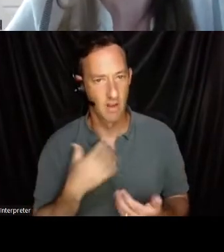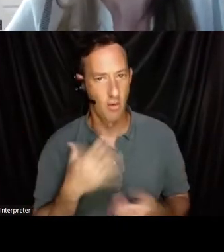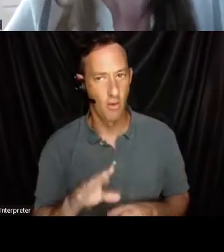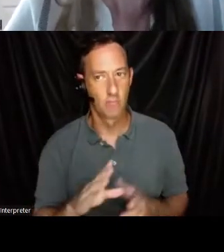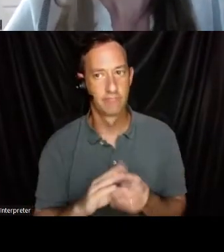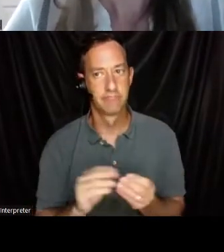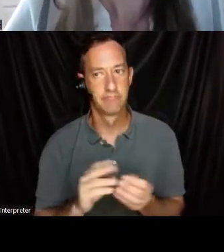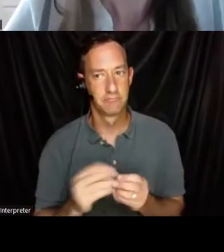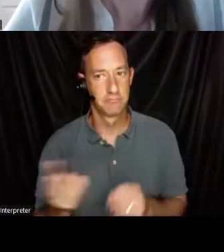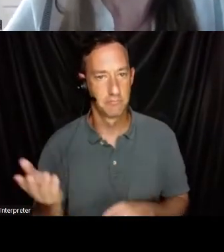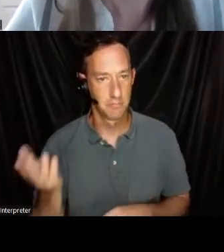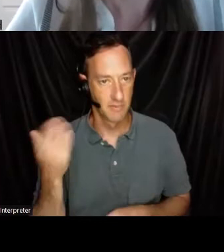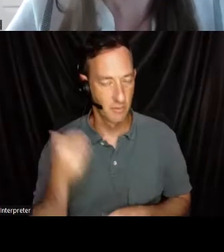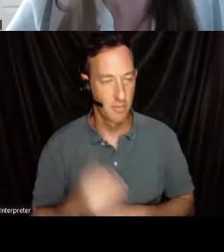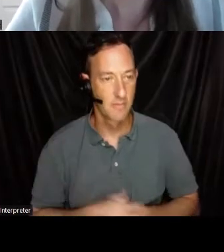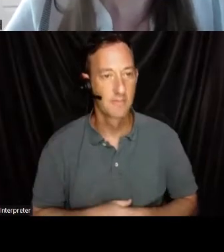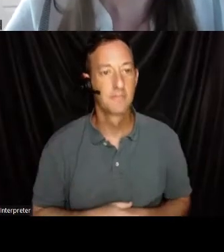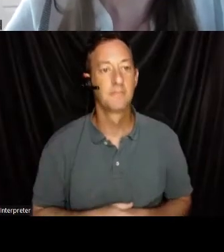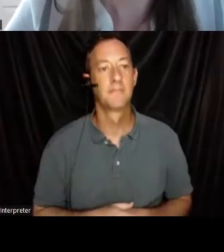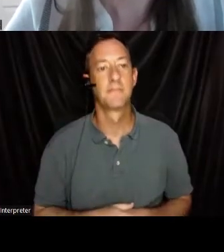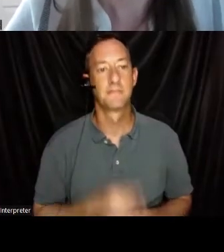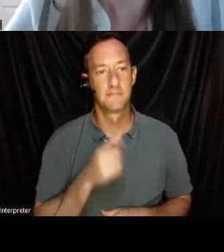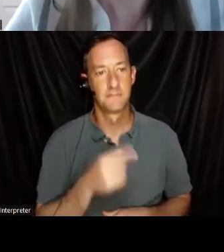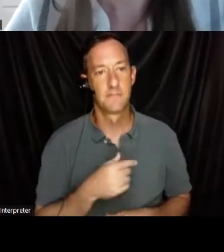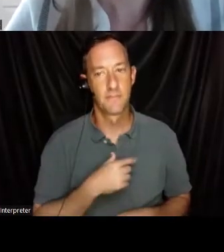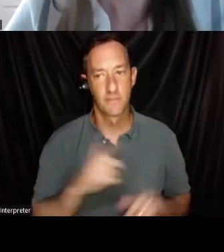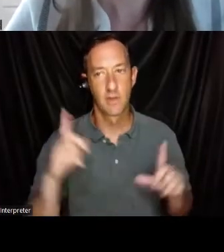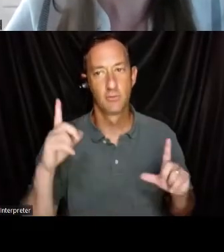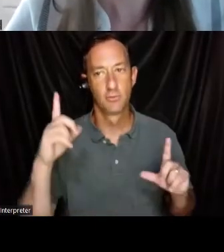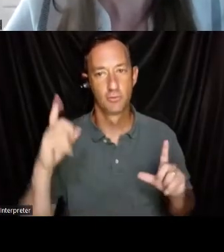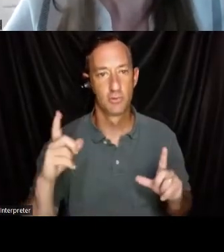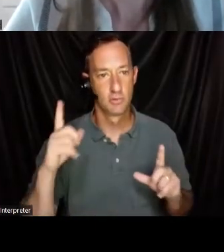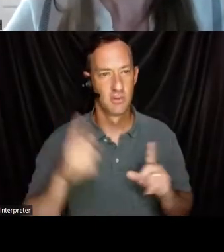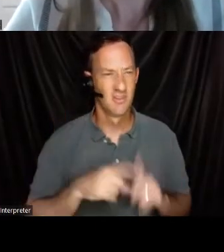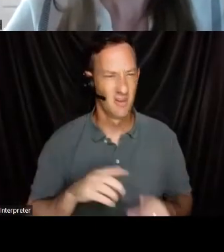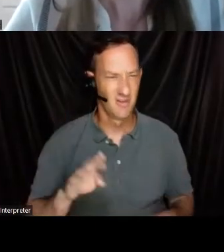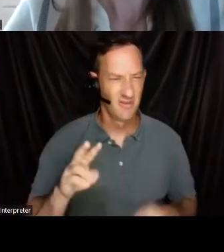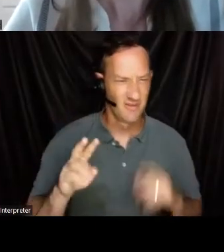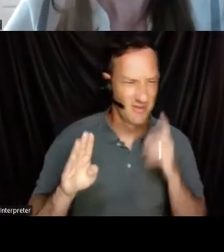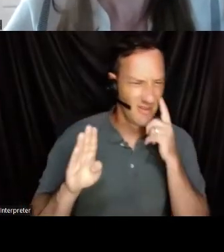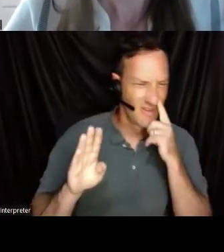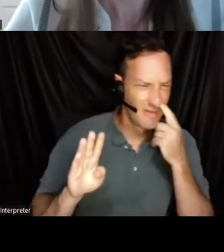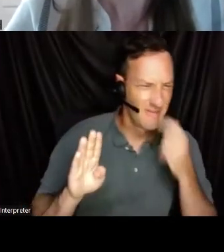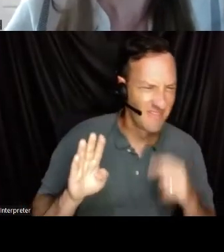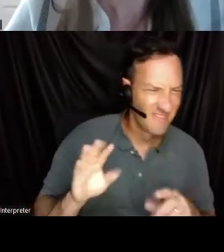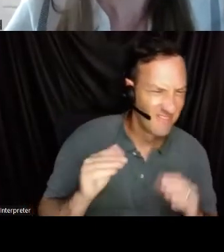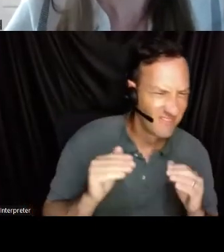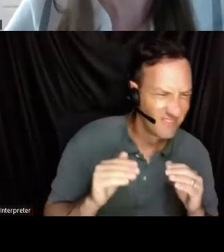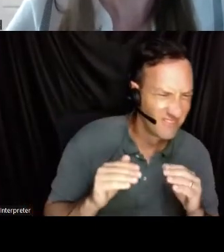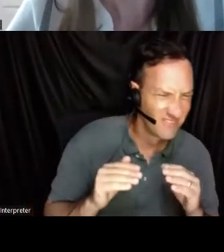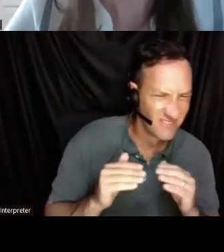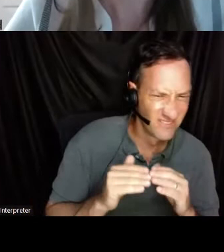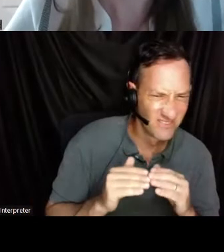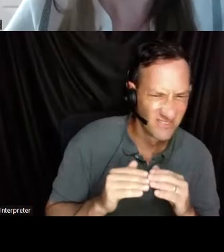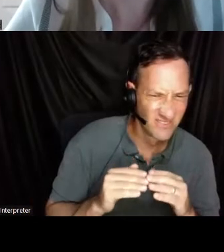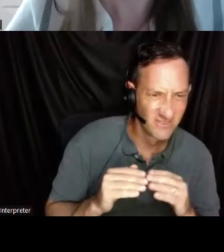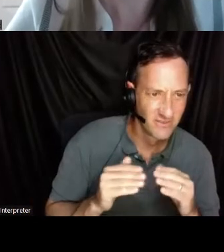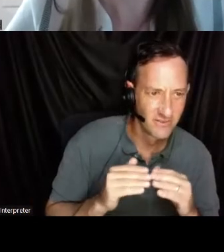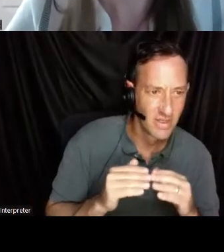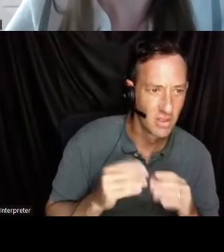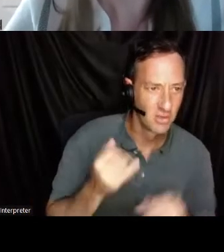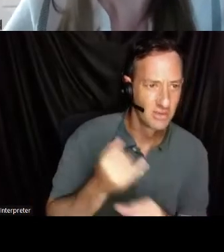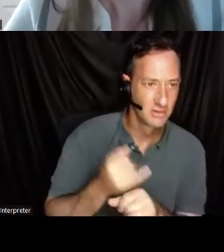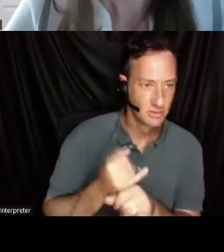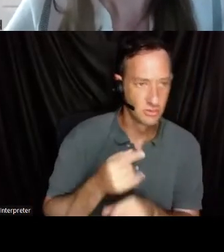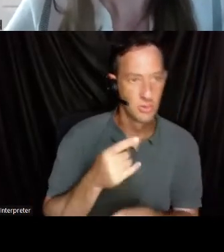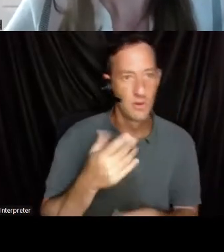So here I have a screenshot from the Vera Institute. For people like me who like to see charts and graphs, they have a